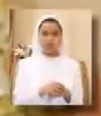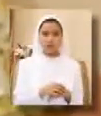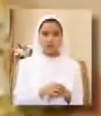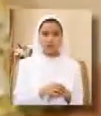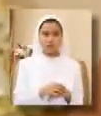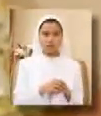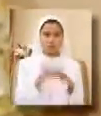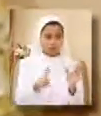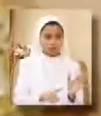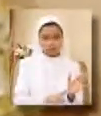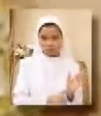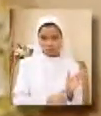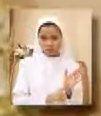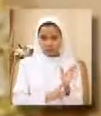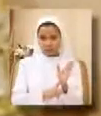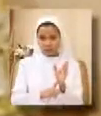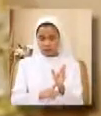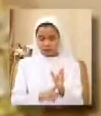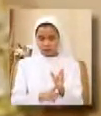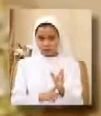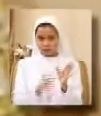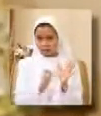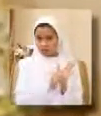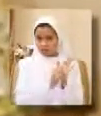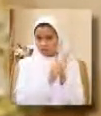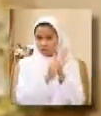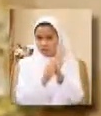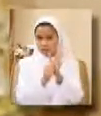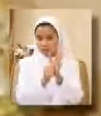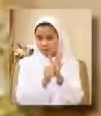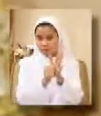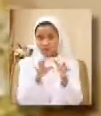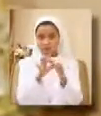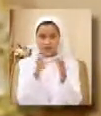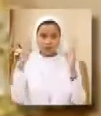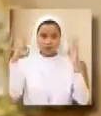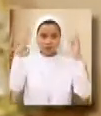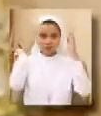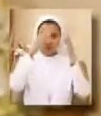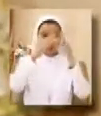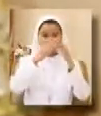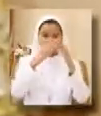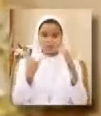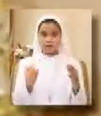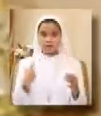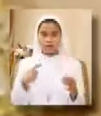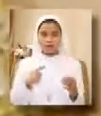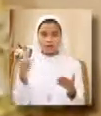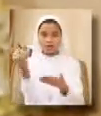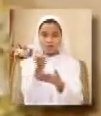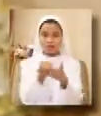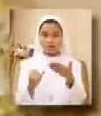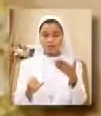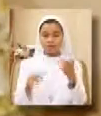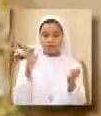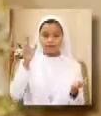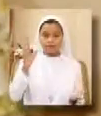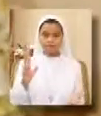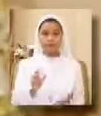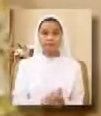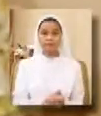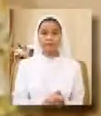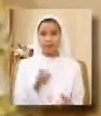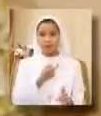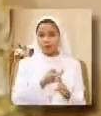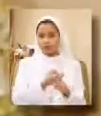makikita doon sa logo ko ang image ng Santo Niño. So from sa Prague, magpipilgrimage kami sa shrine ng